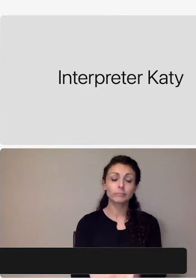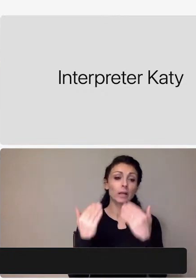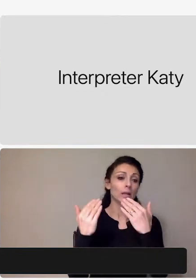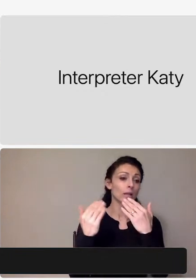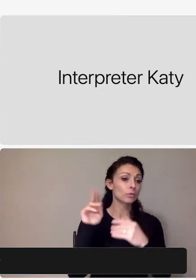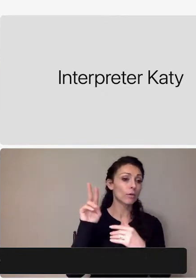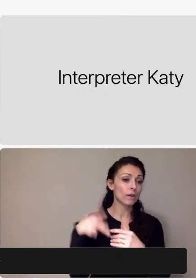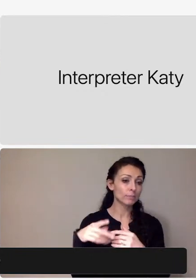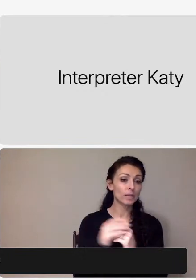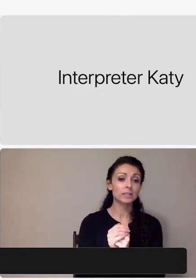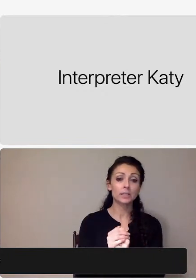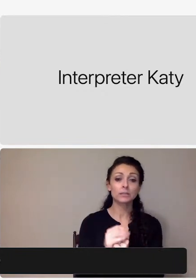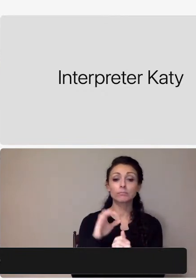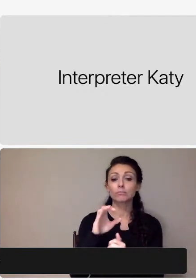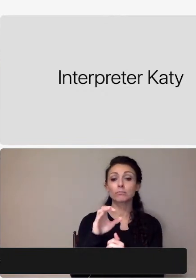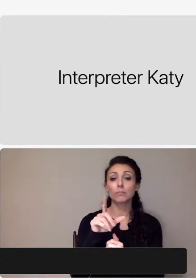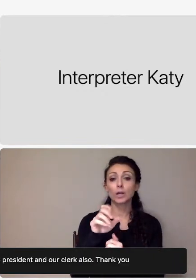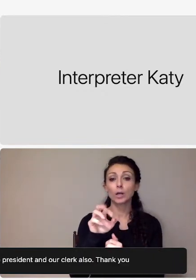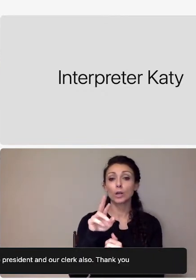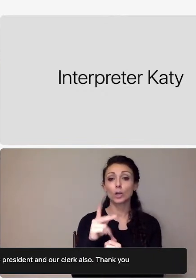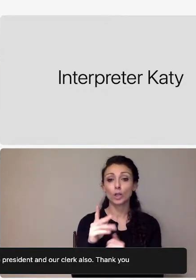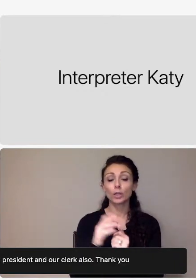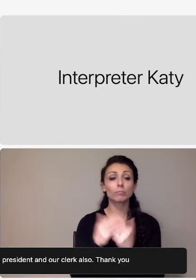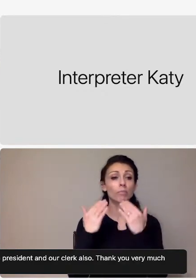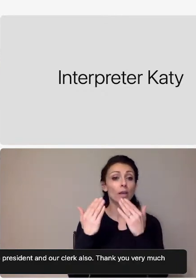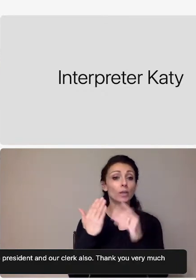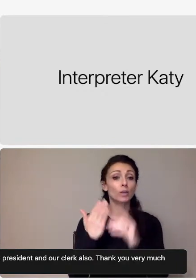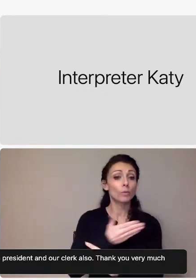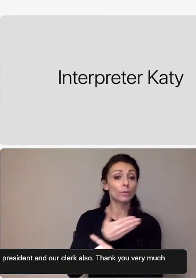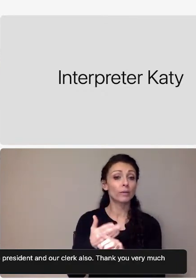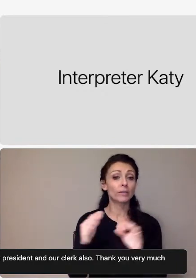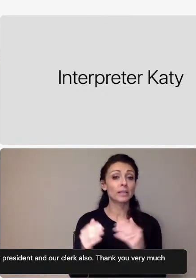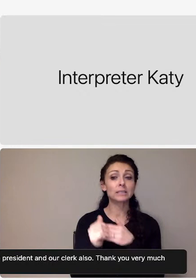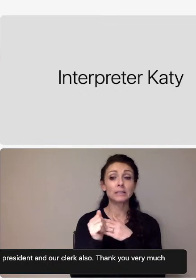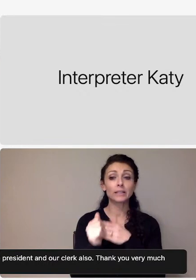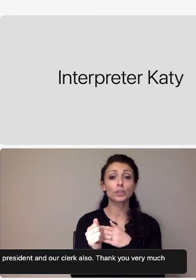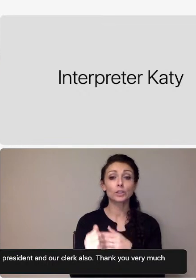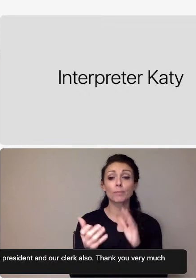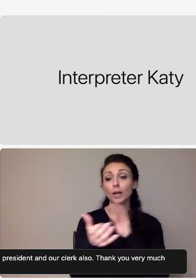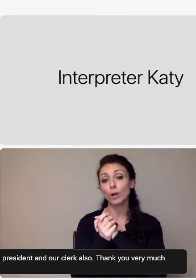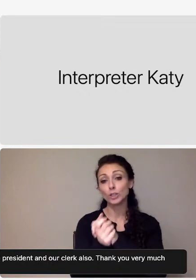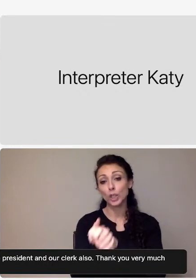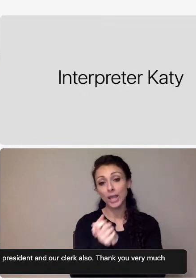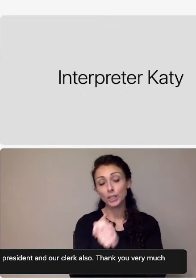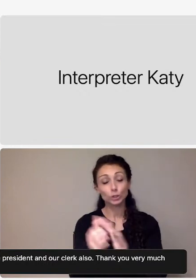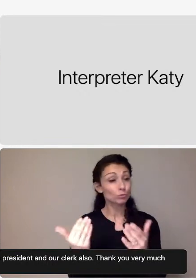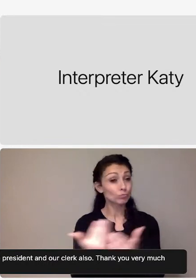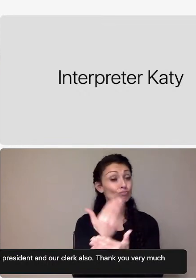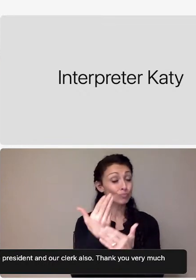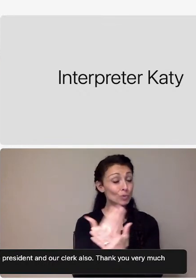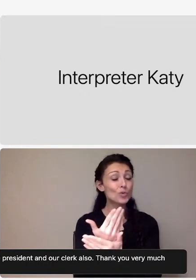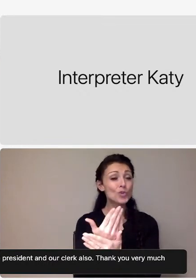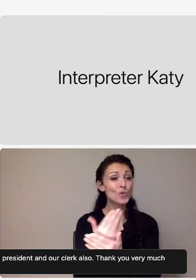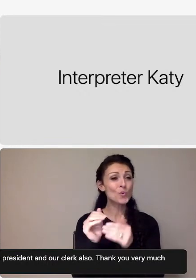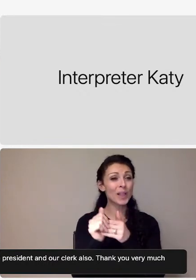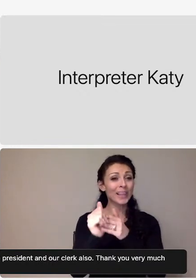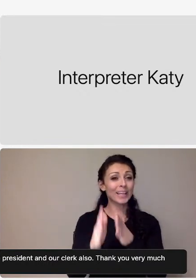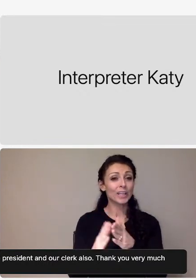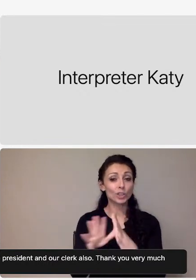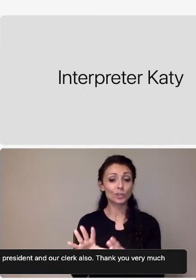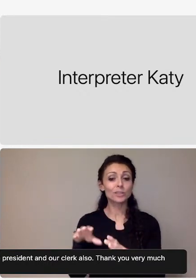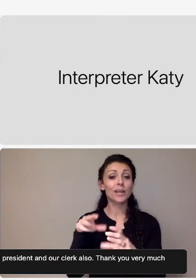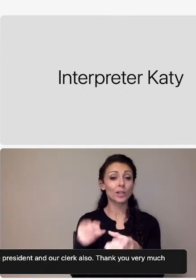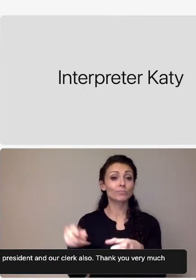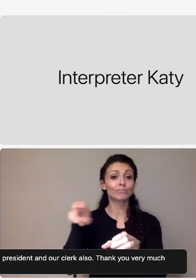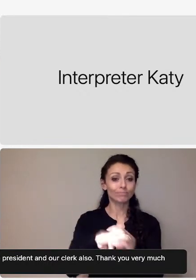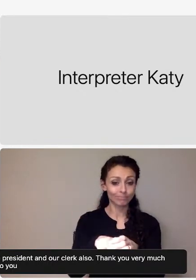president our clerk also thank you very much the prior leadership and congratulations to our new leadership uh congratulations to